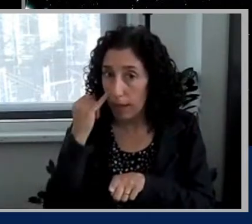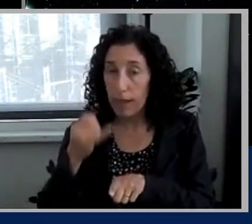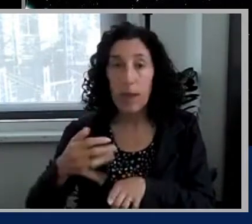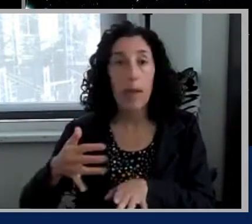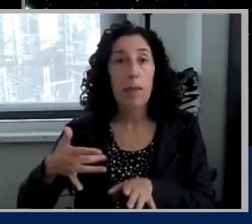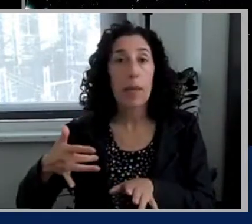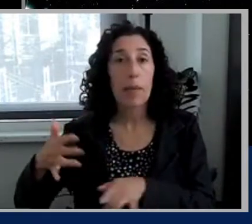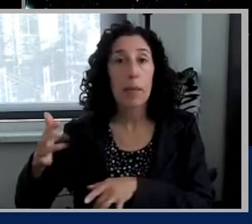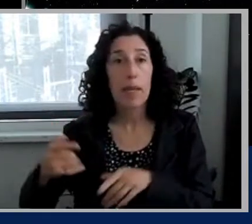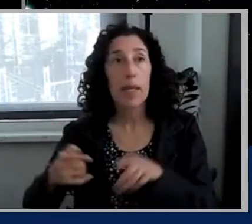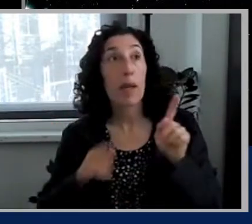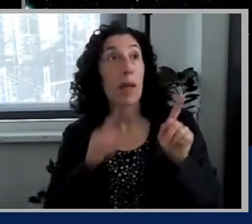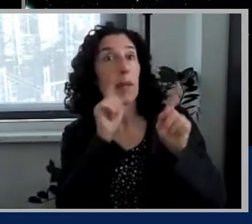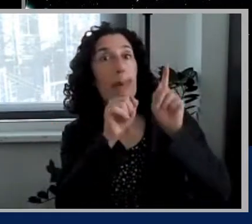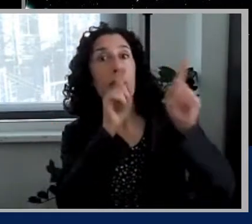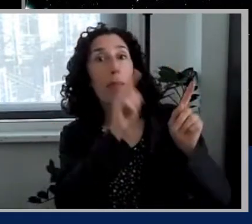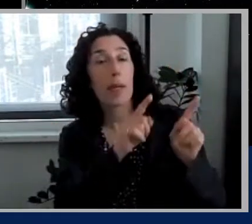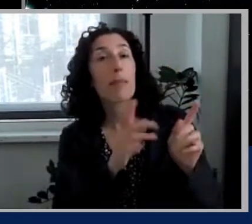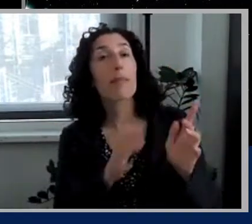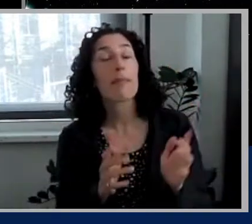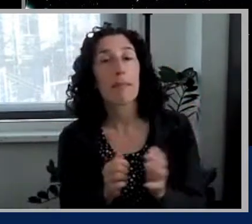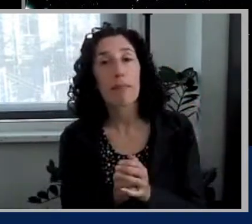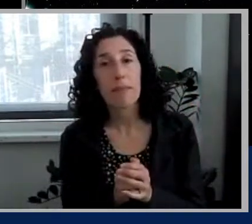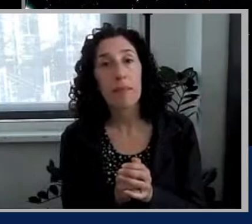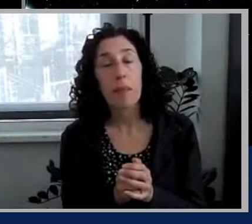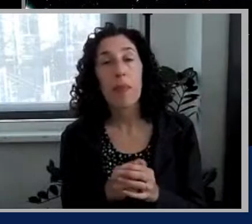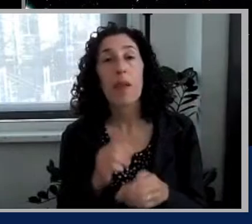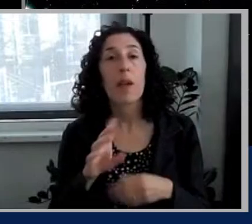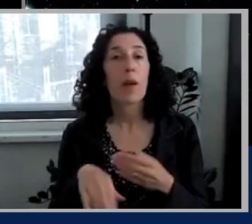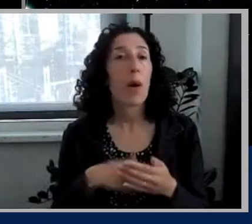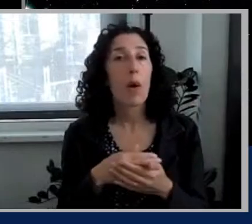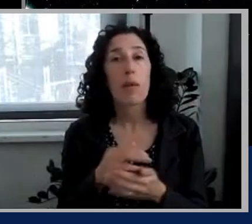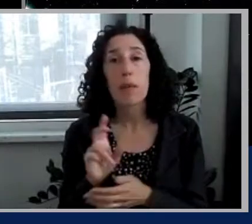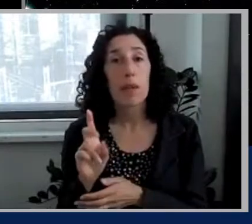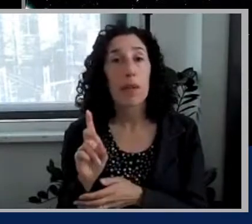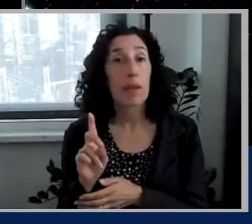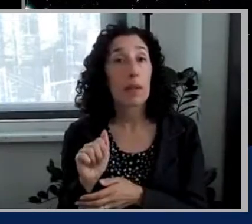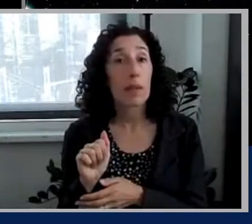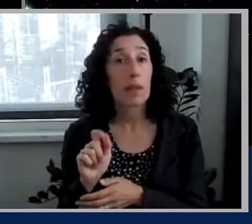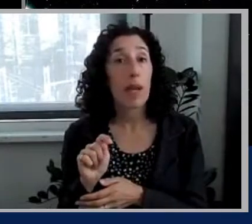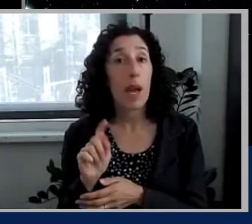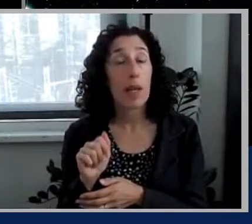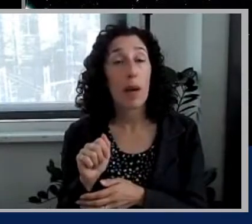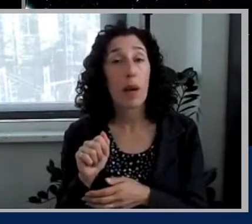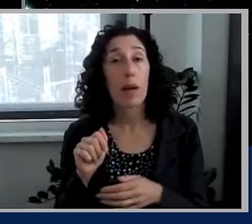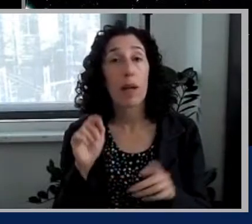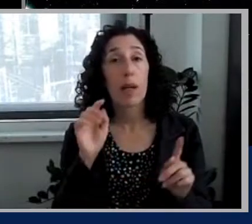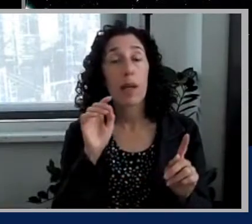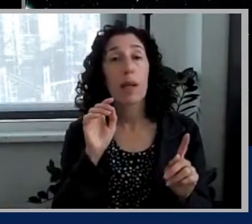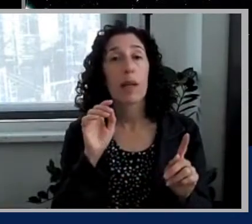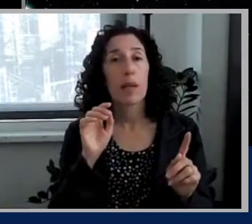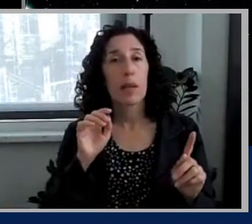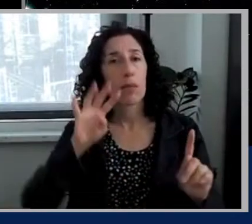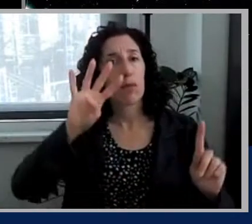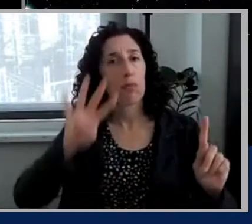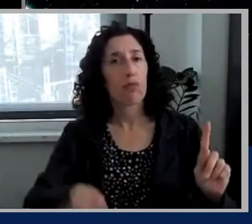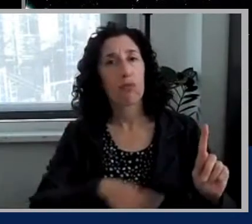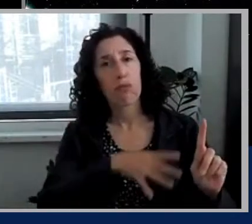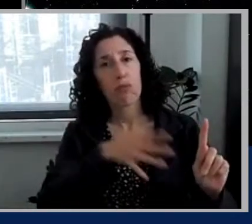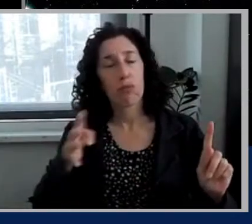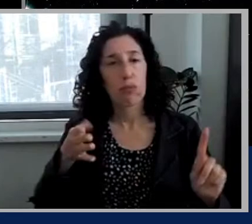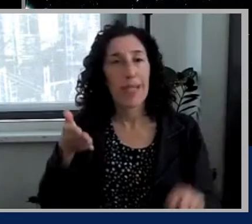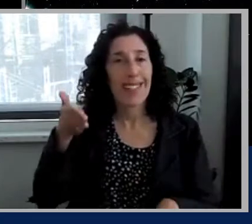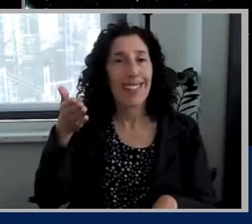mapped. So all of the data is being represented and in a particular way. But yes, there's going